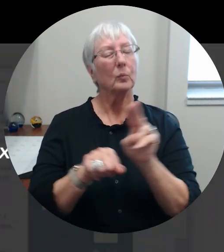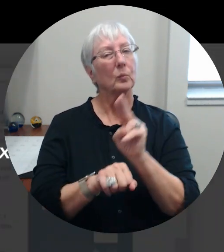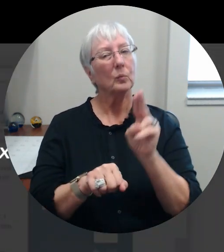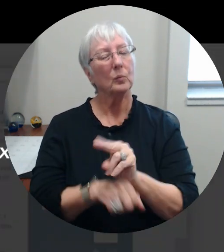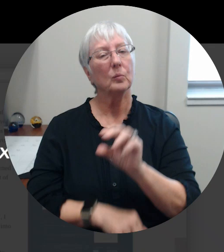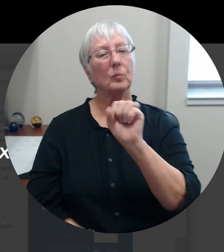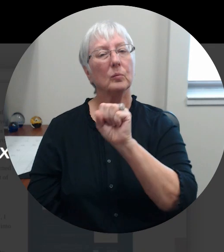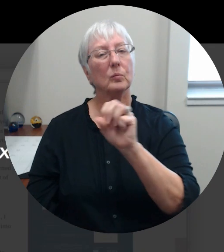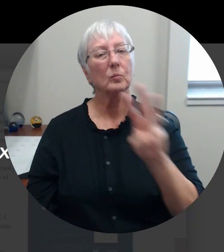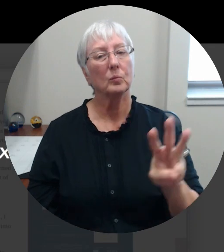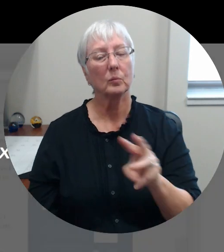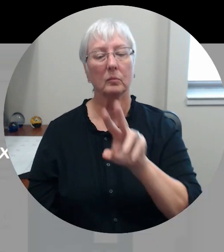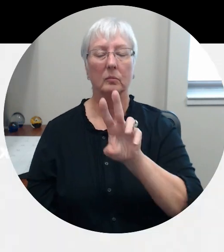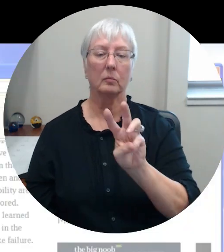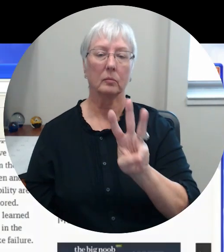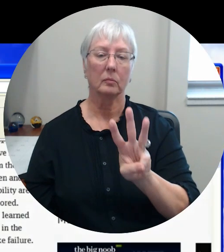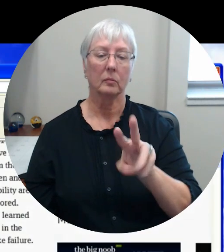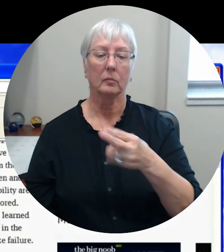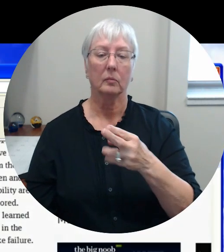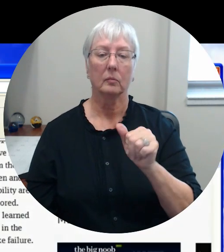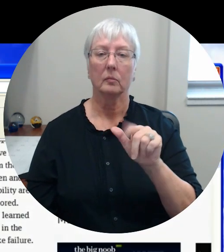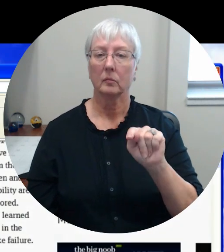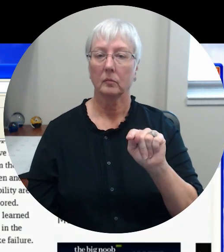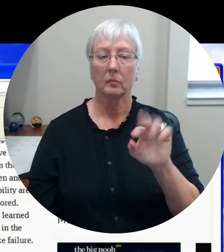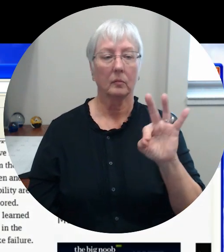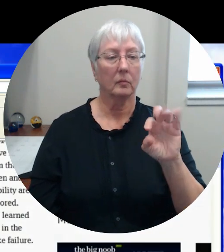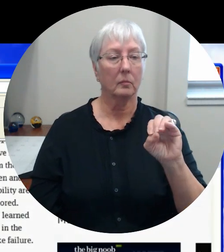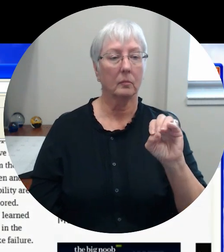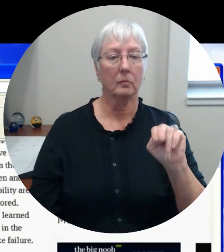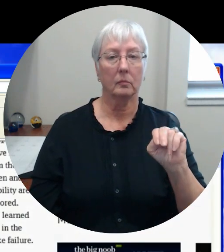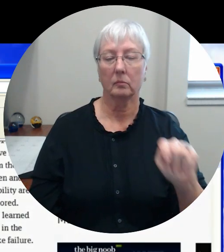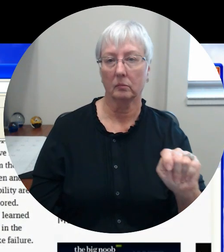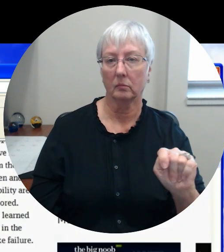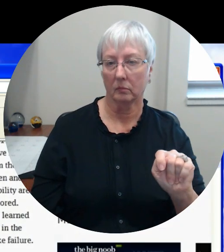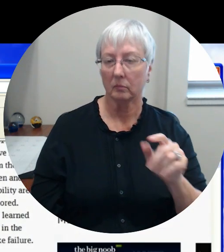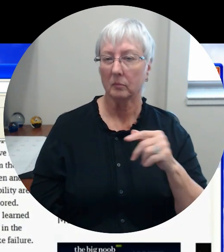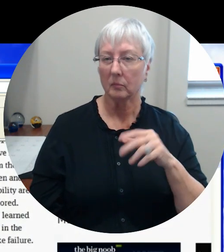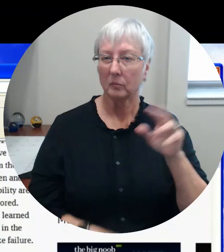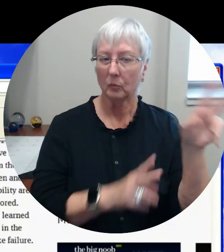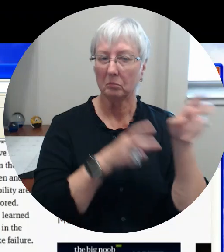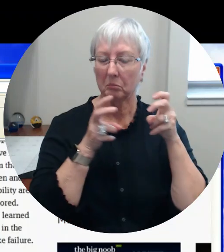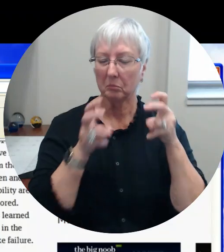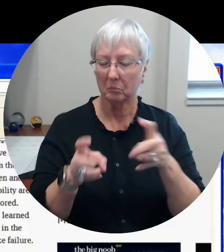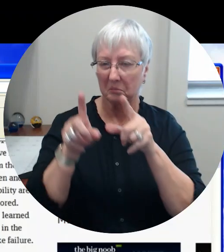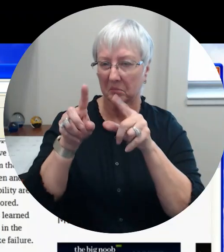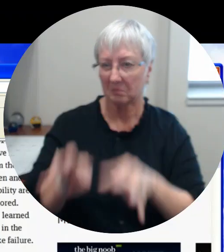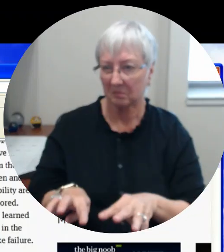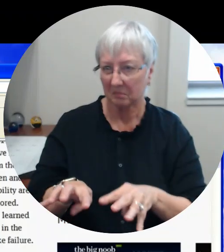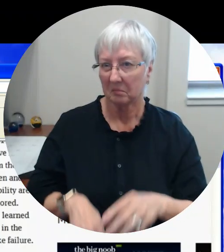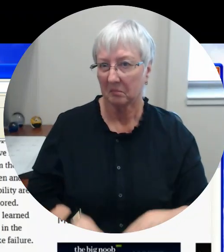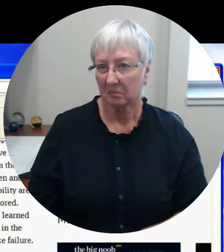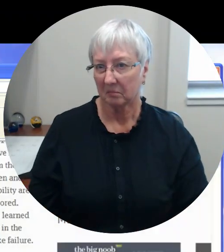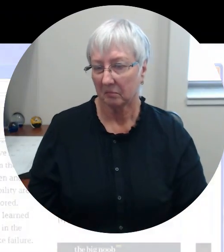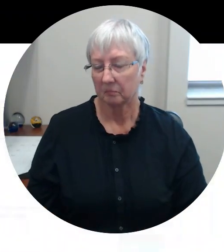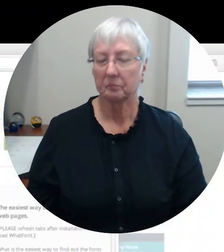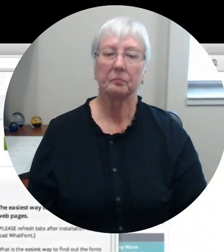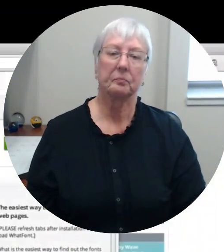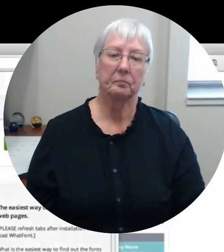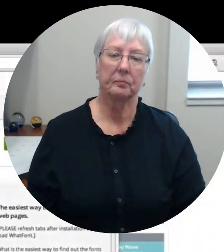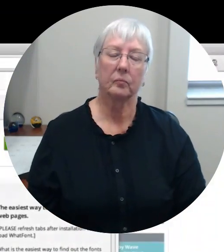handy trick to have. You can even take it so far as to actually test those existing sites in different browsers yourself to see how that font holds